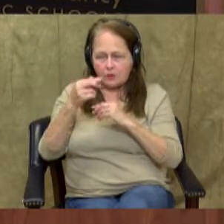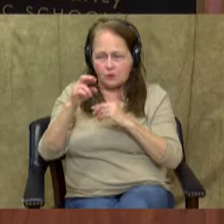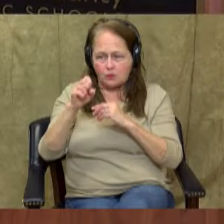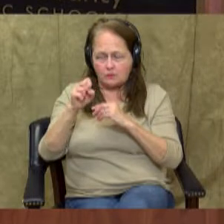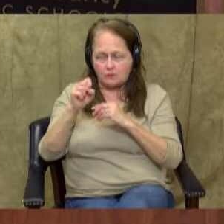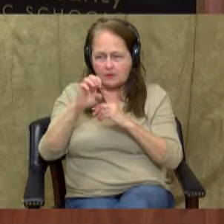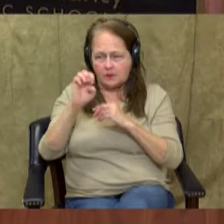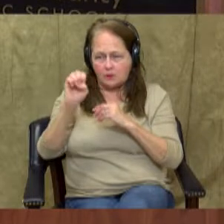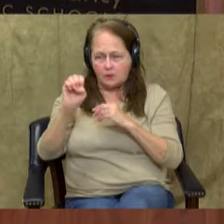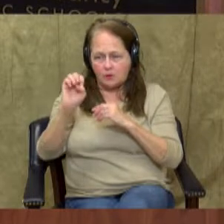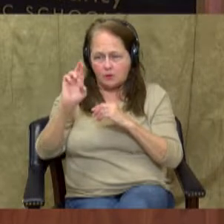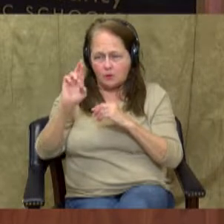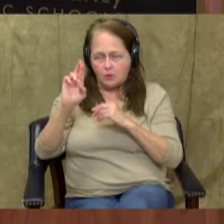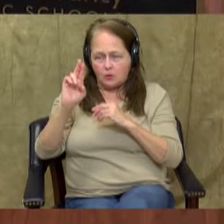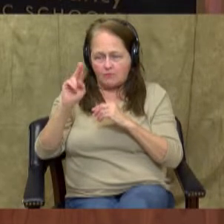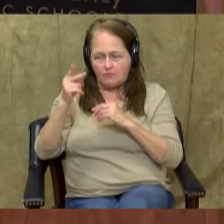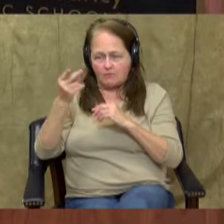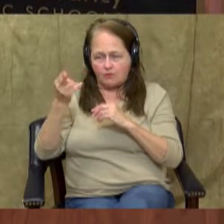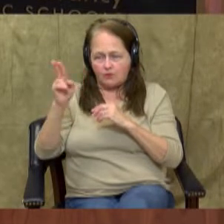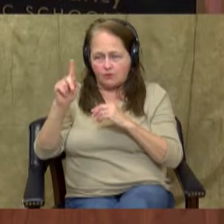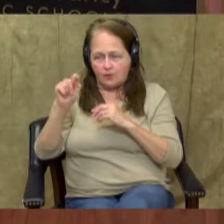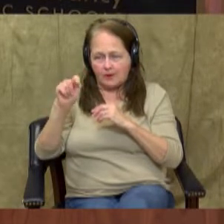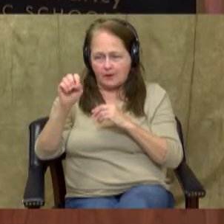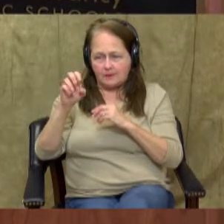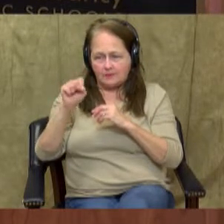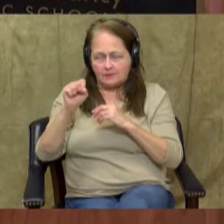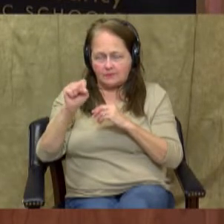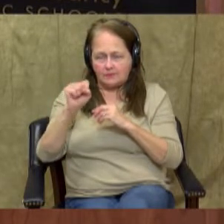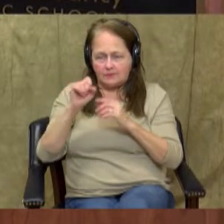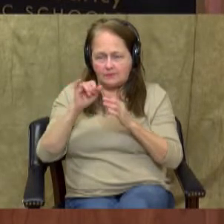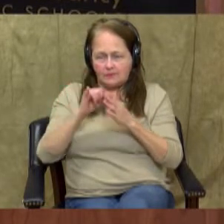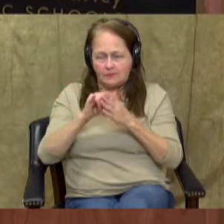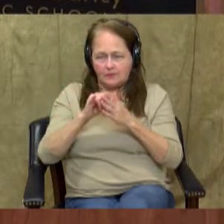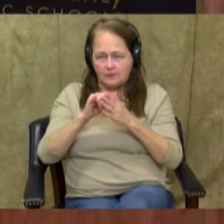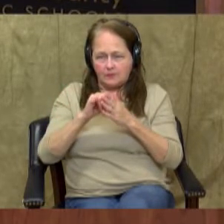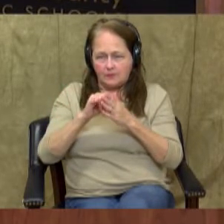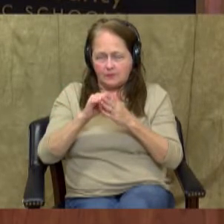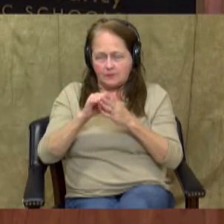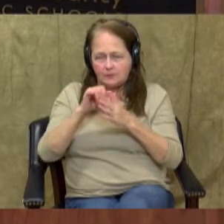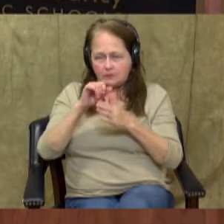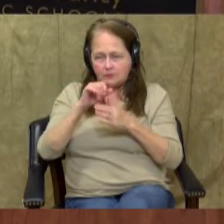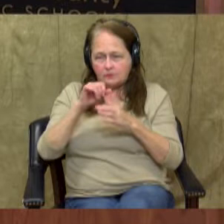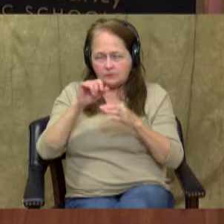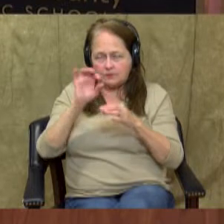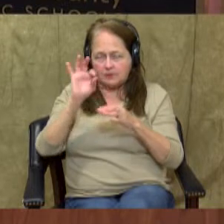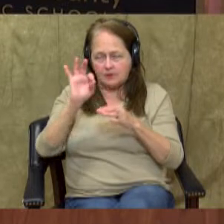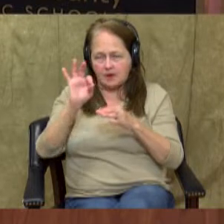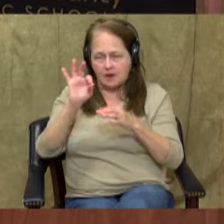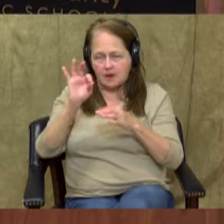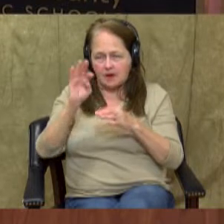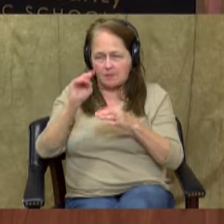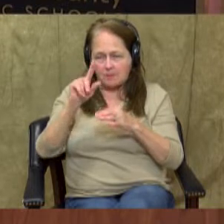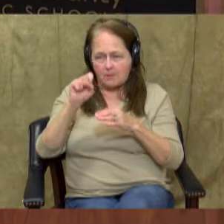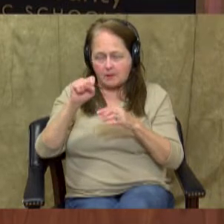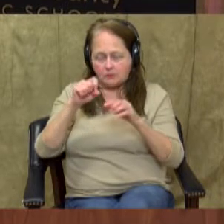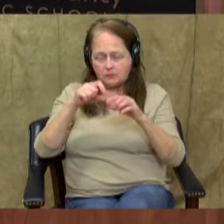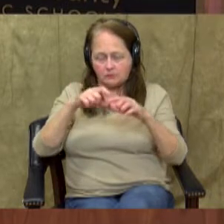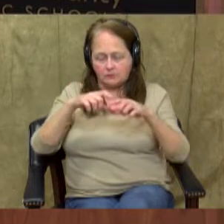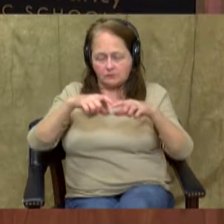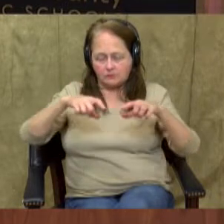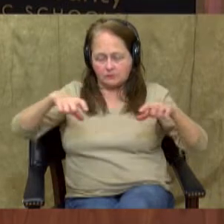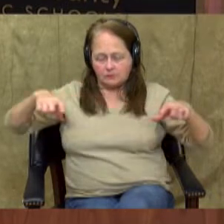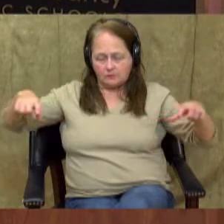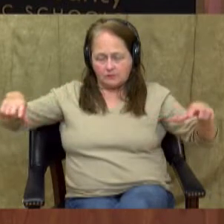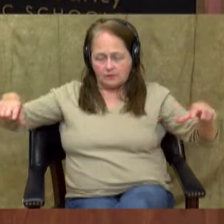River. Also, I want to draw your attention to the Strait of Gibraltar. This is about a 9-mile wide stretch. It's